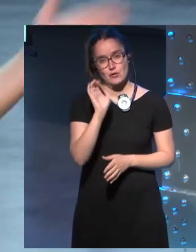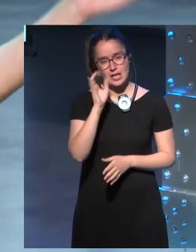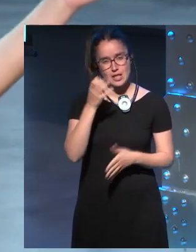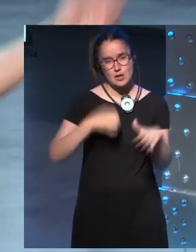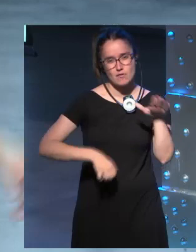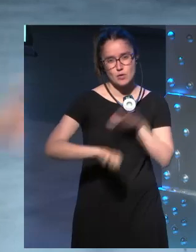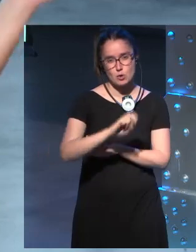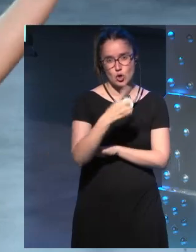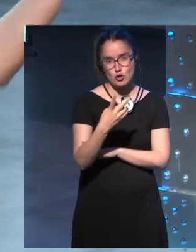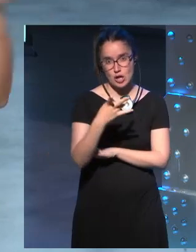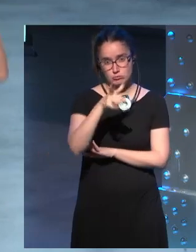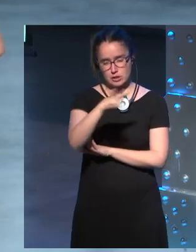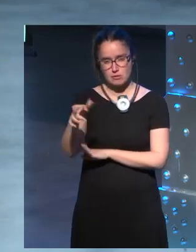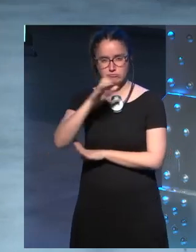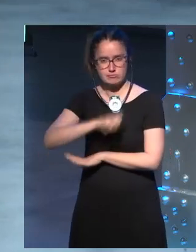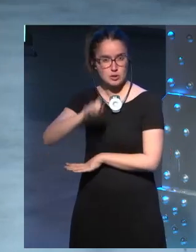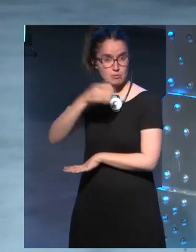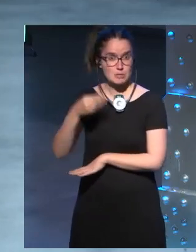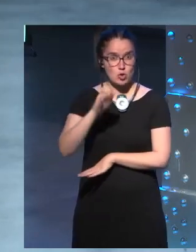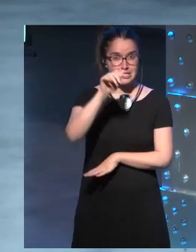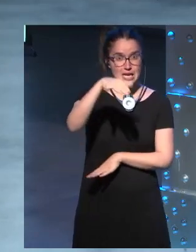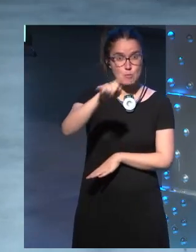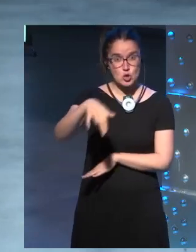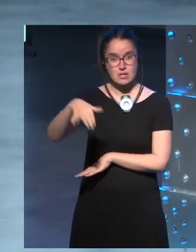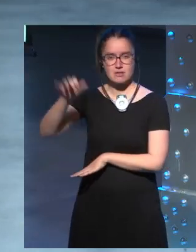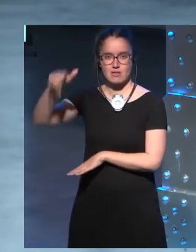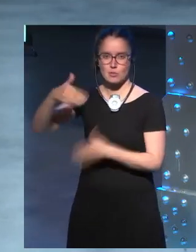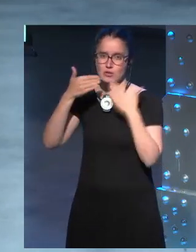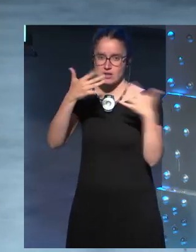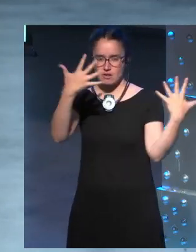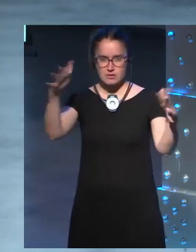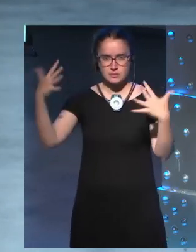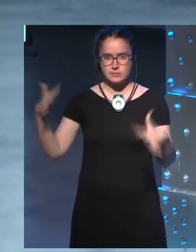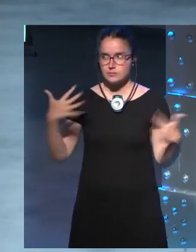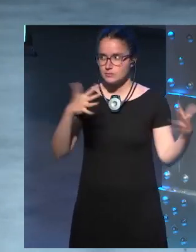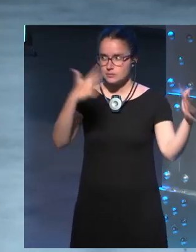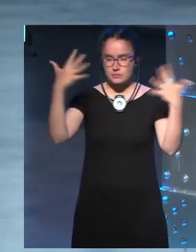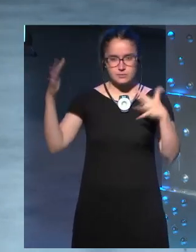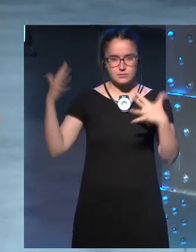for us, or a speech with two geniuses like Simon and Santi. Thank you very much.